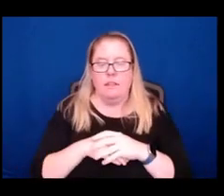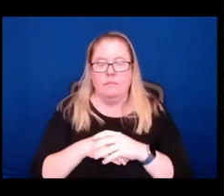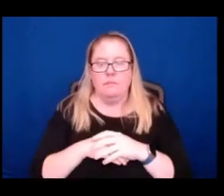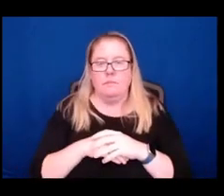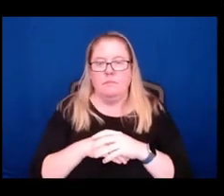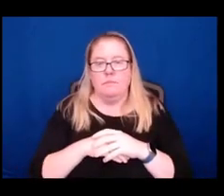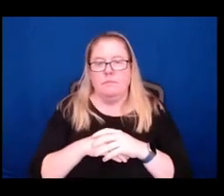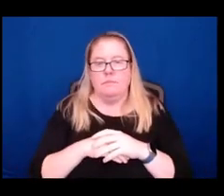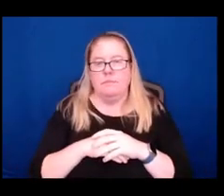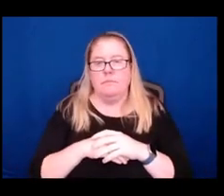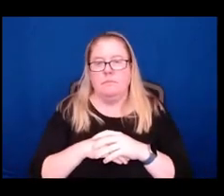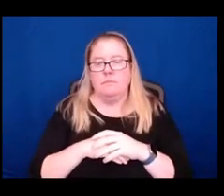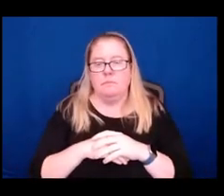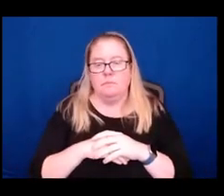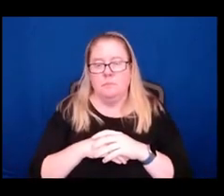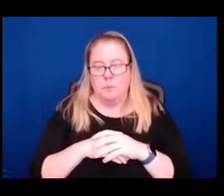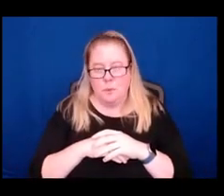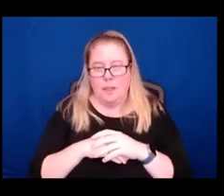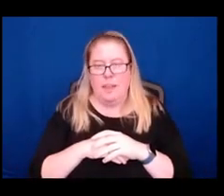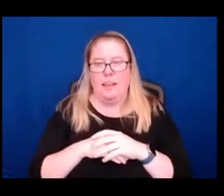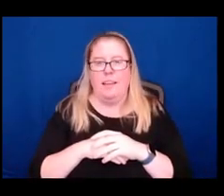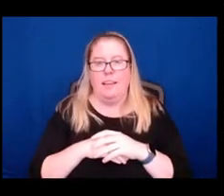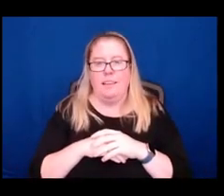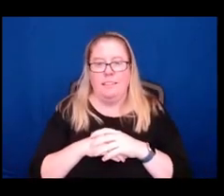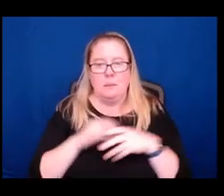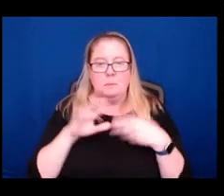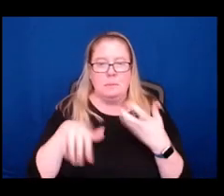All right, let's mix this up.